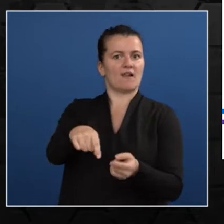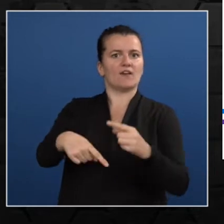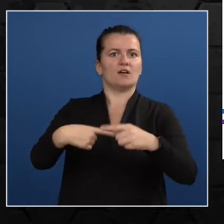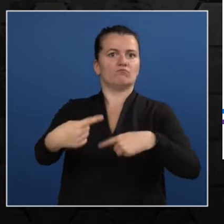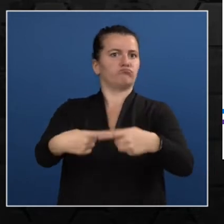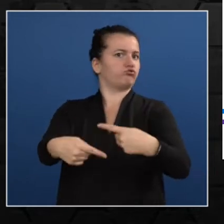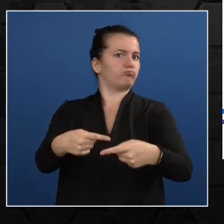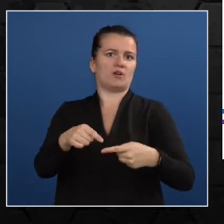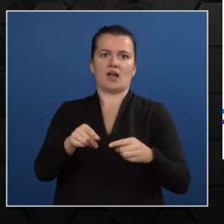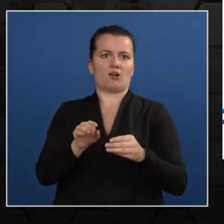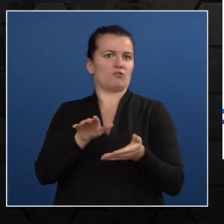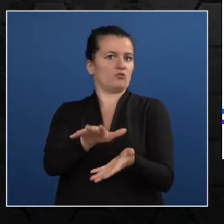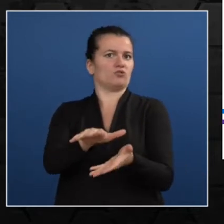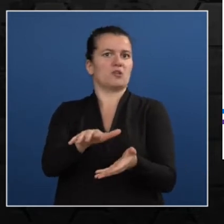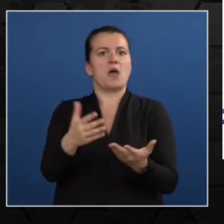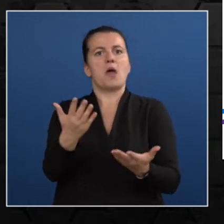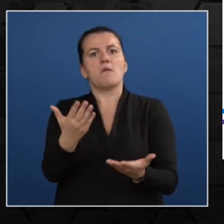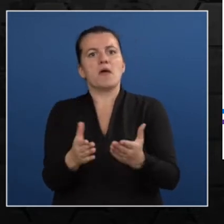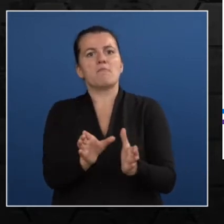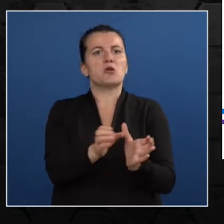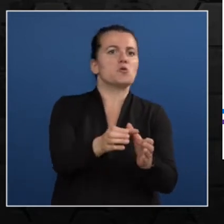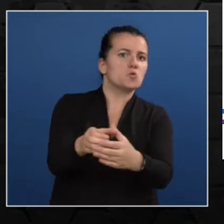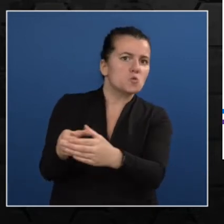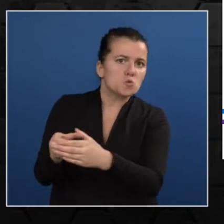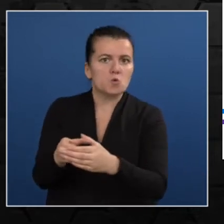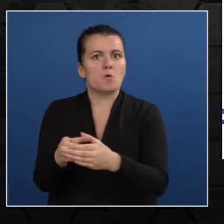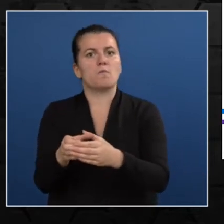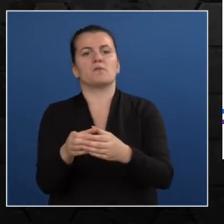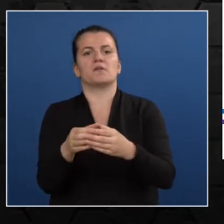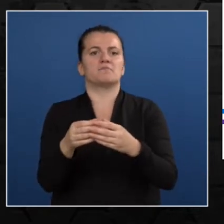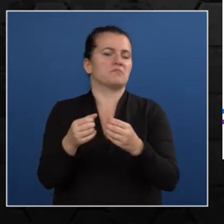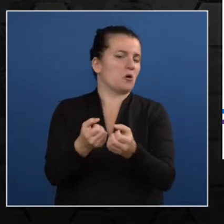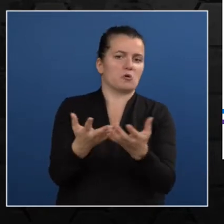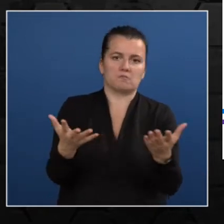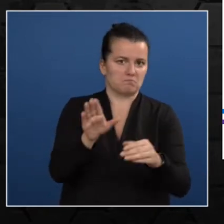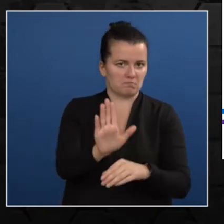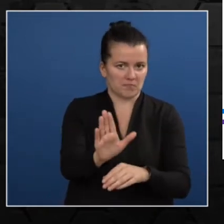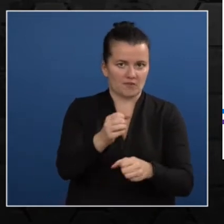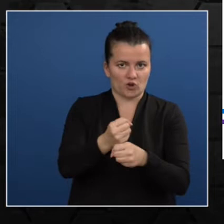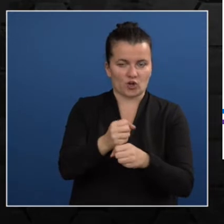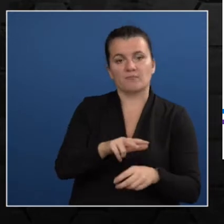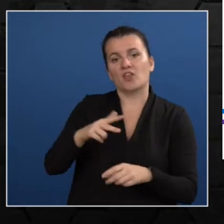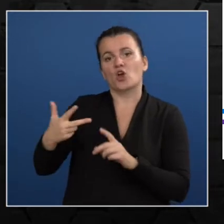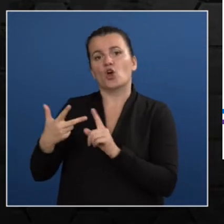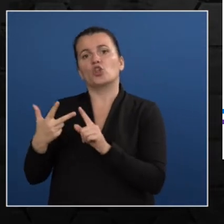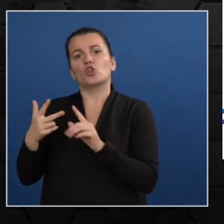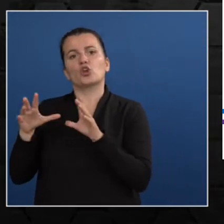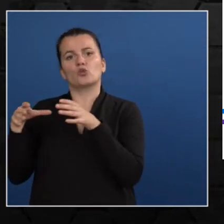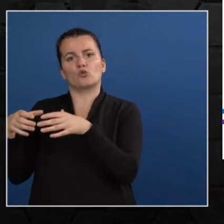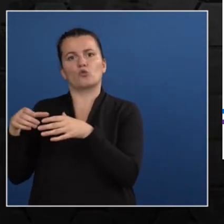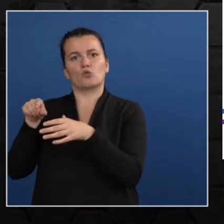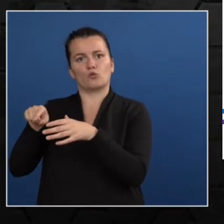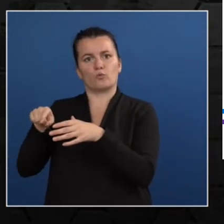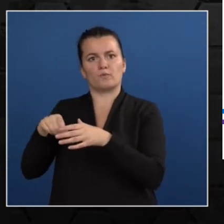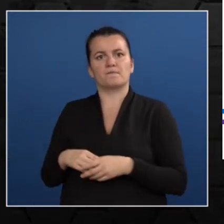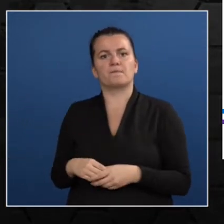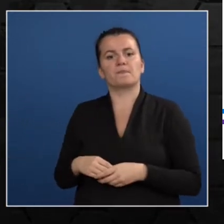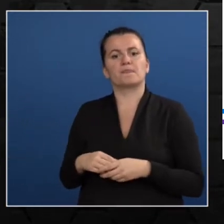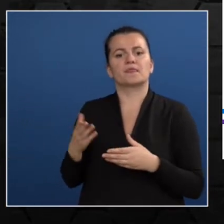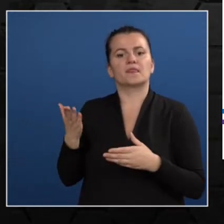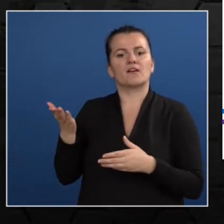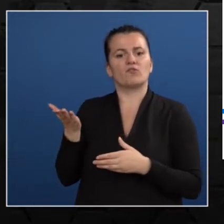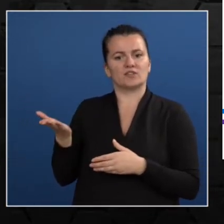is like applicable to real life, and this you can everyone has heard about Tesla,